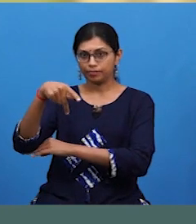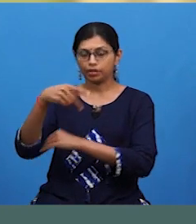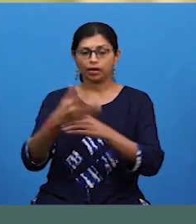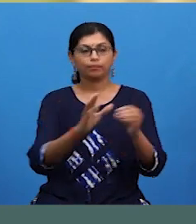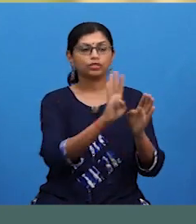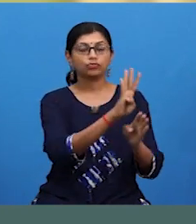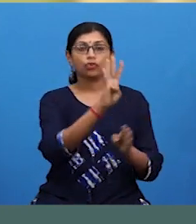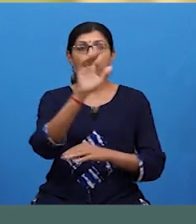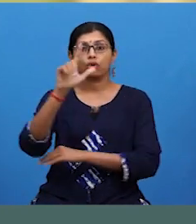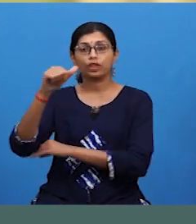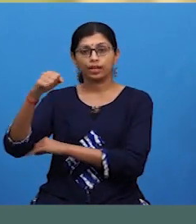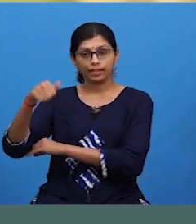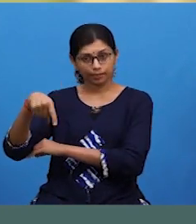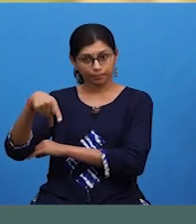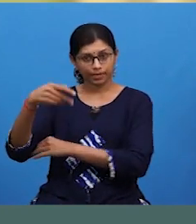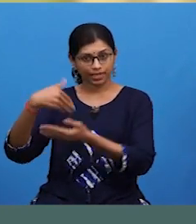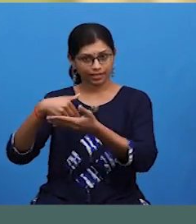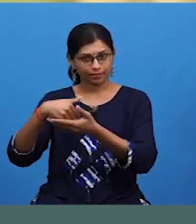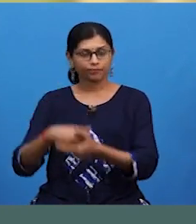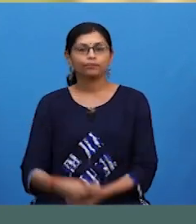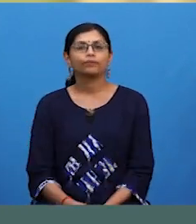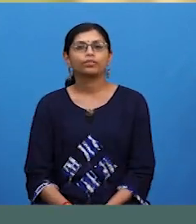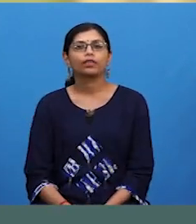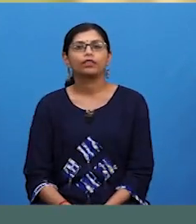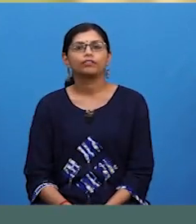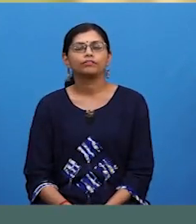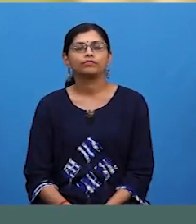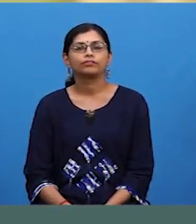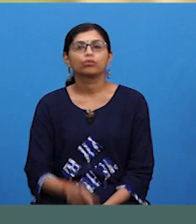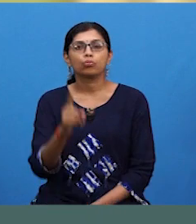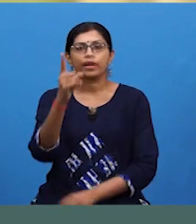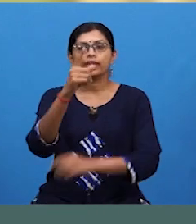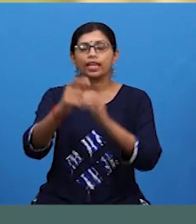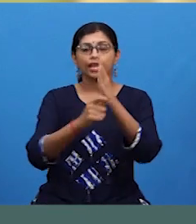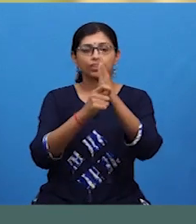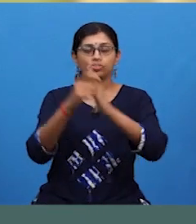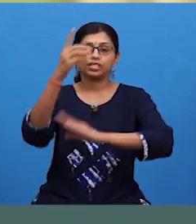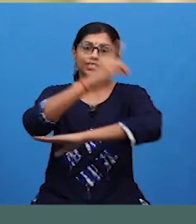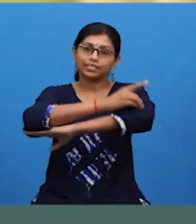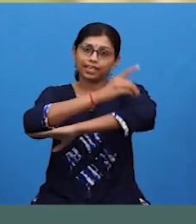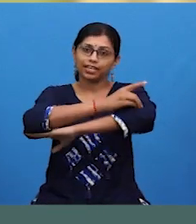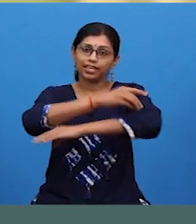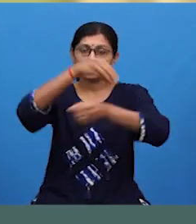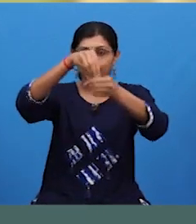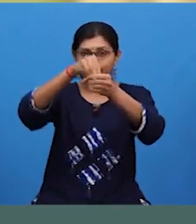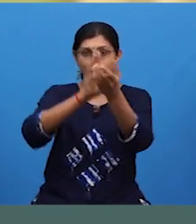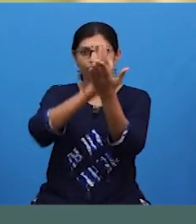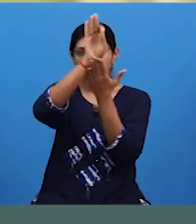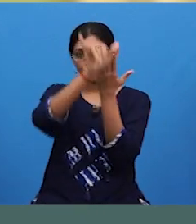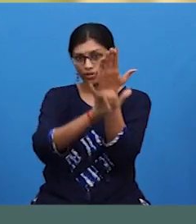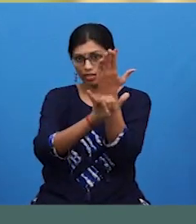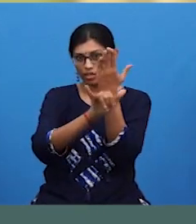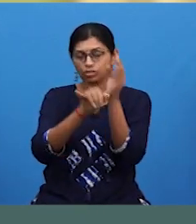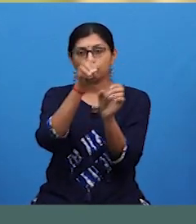During this time, there will be an additional day in February. which makes up to a total